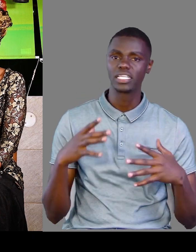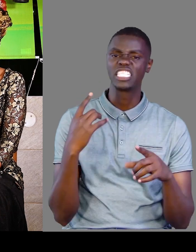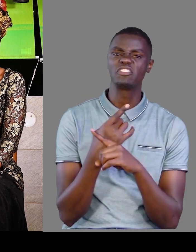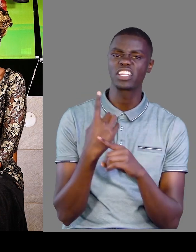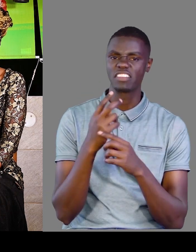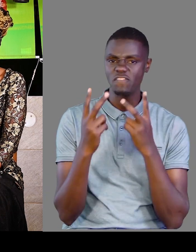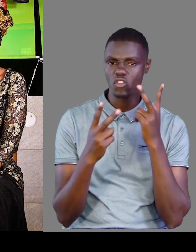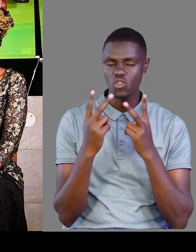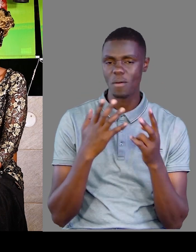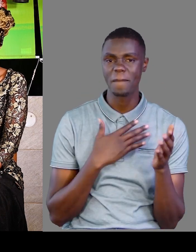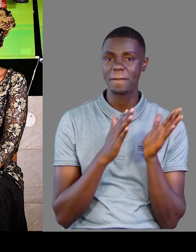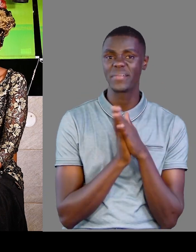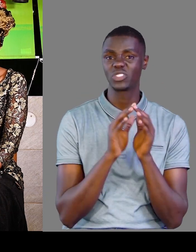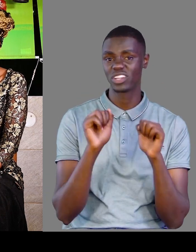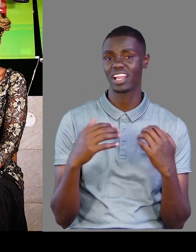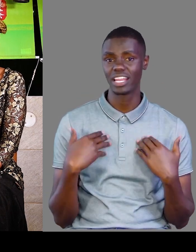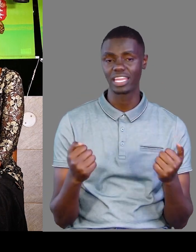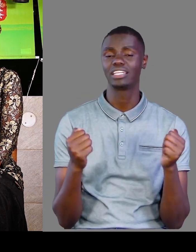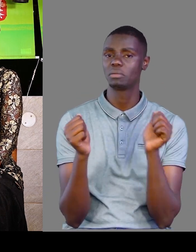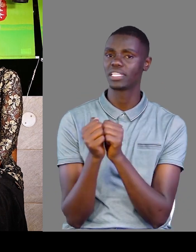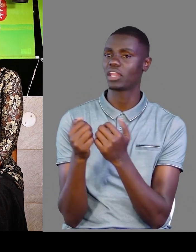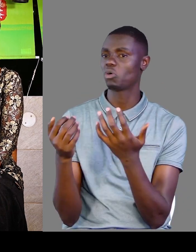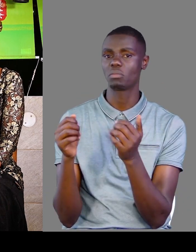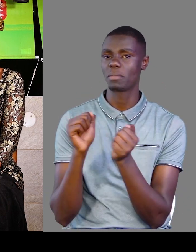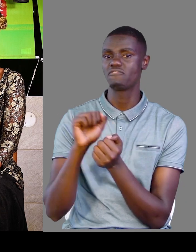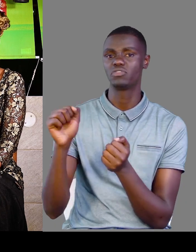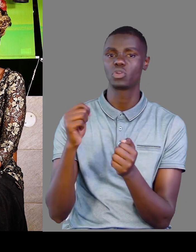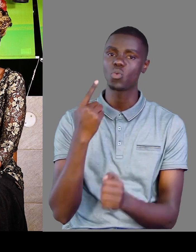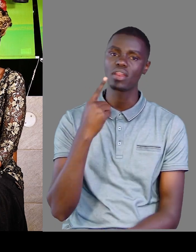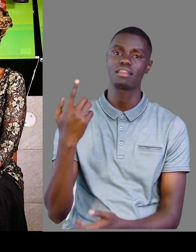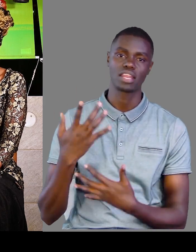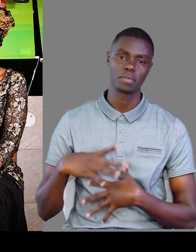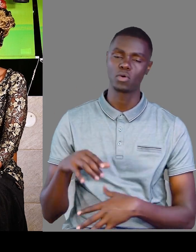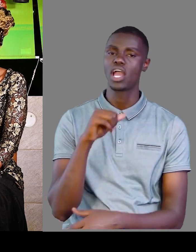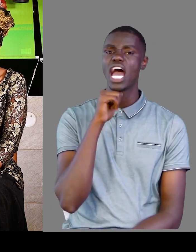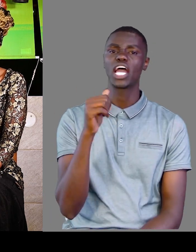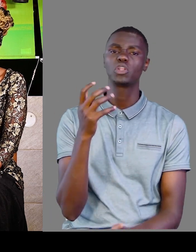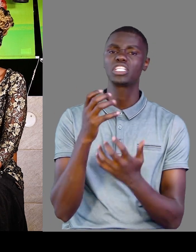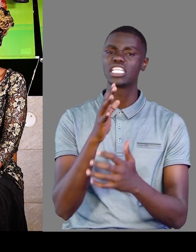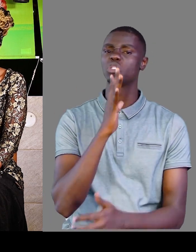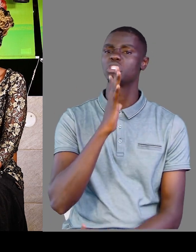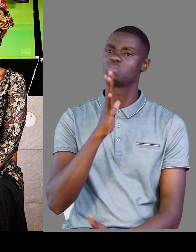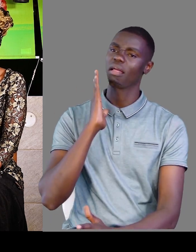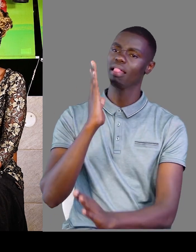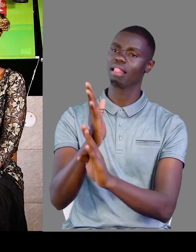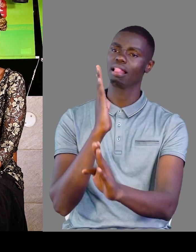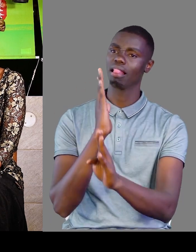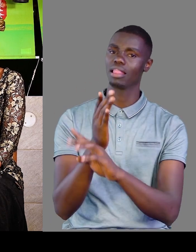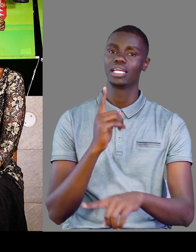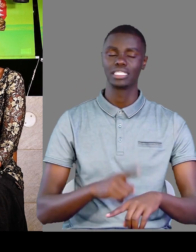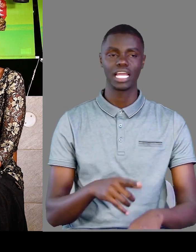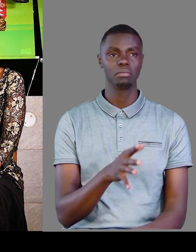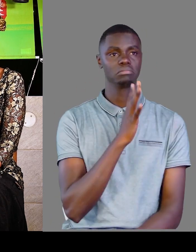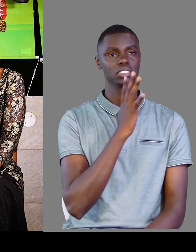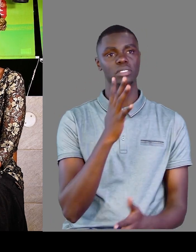because my story can be able to heal 10, 15, 100 more people. I don't have to speak to them directly, but anytime they scroll and they